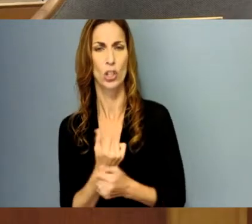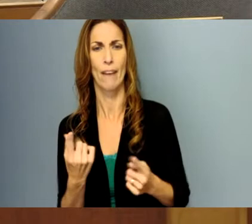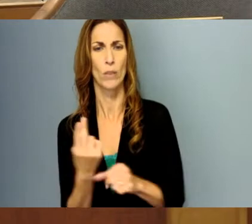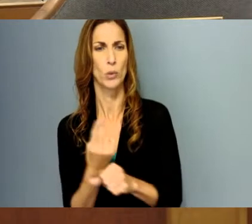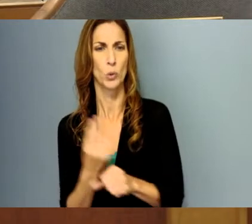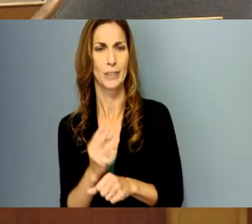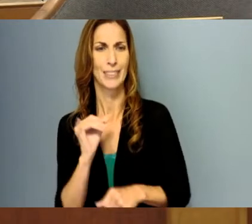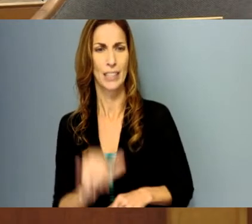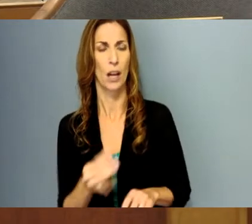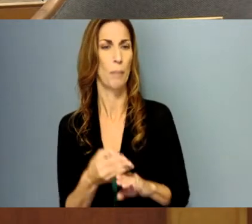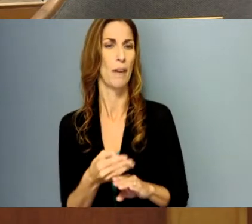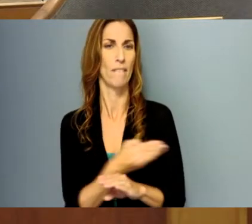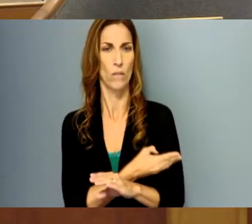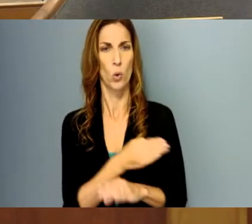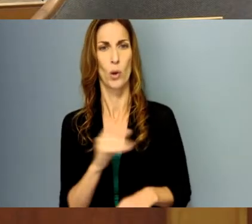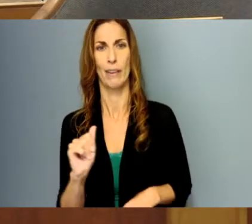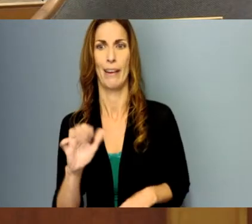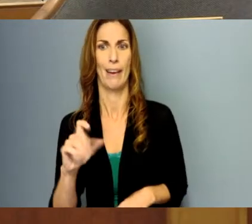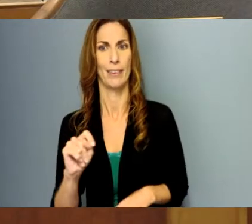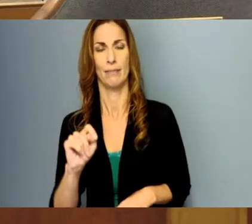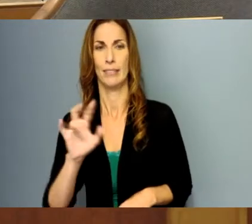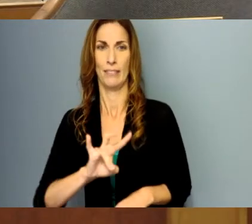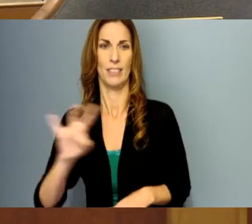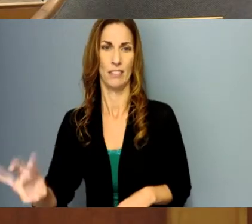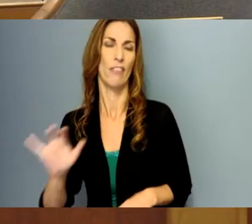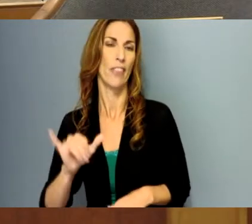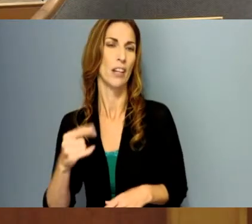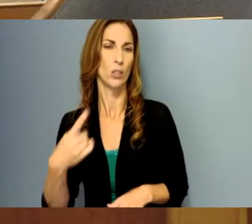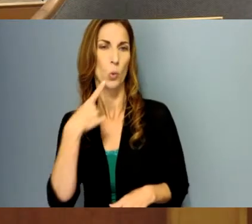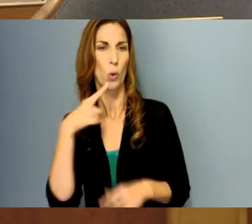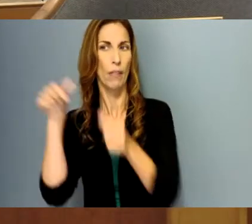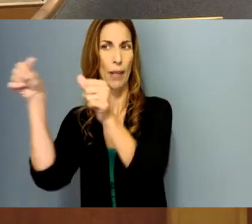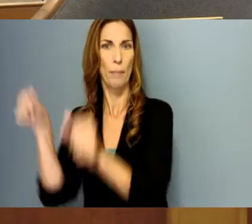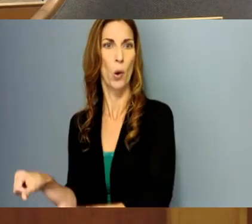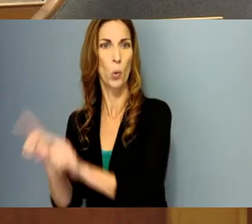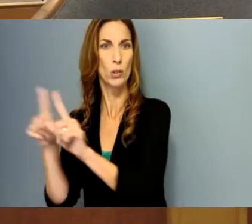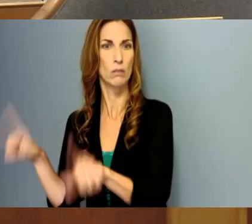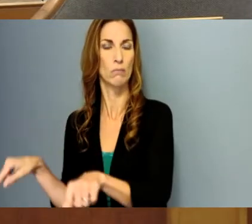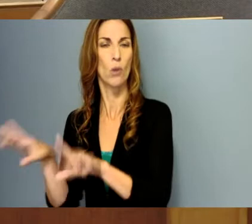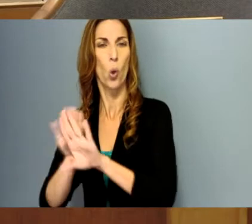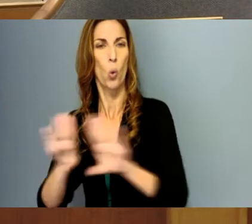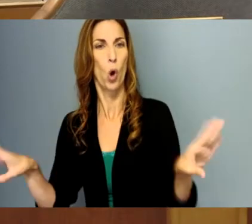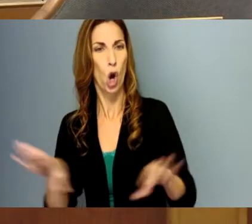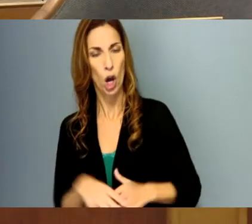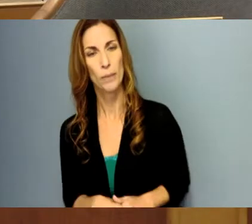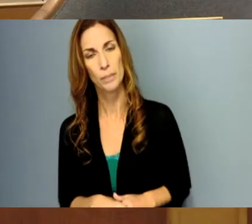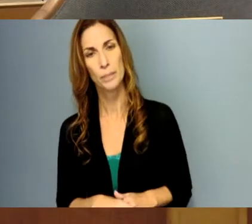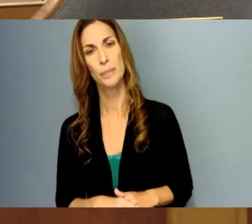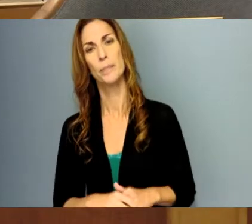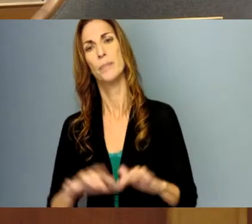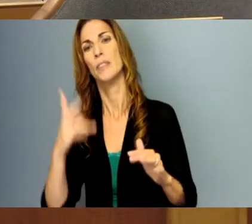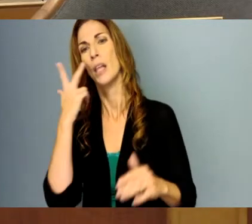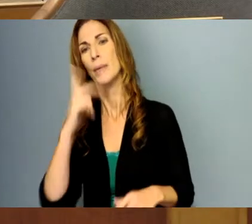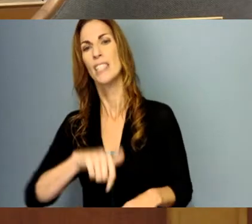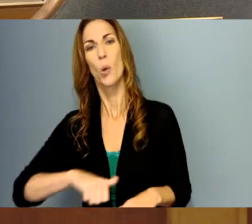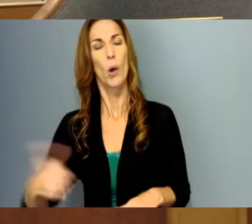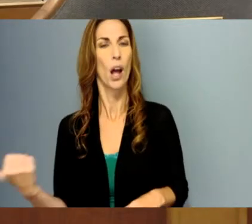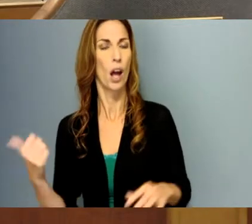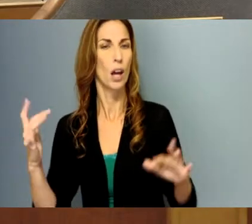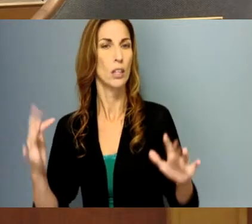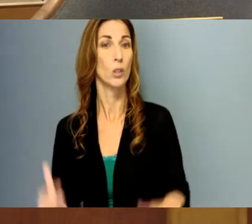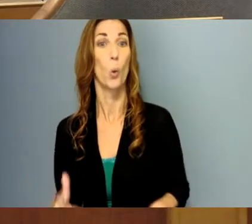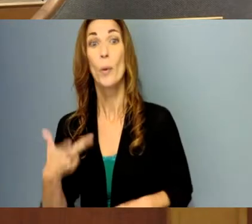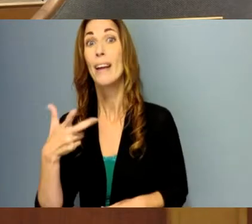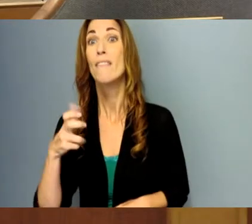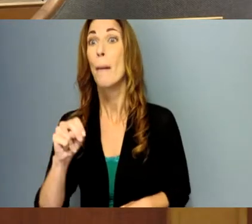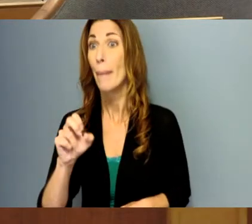to like before Act 77. That's the big one they hang on the wall. And let me see what else we have. Oh, we have